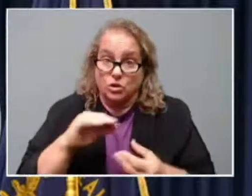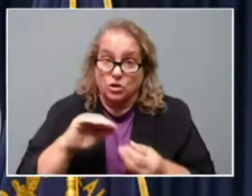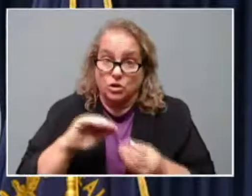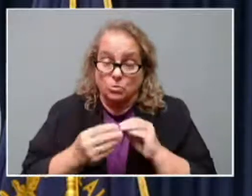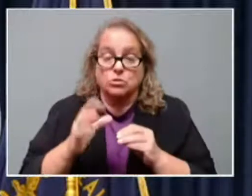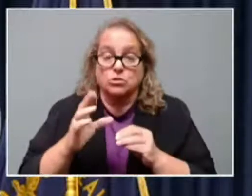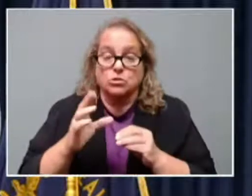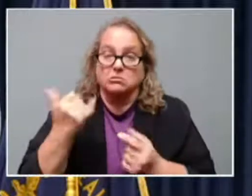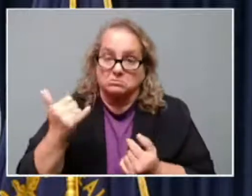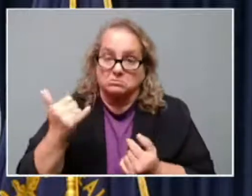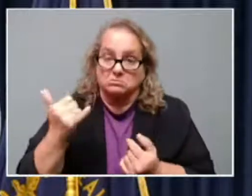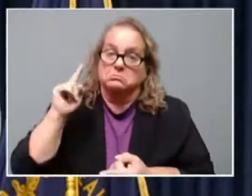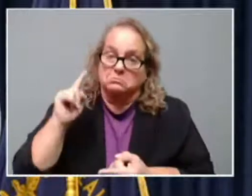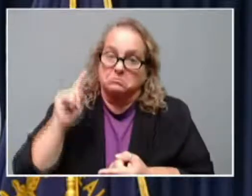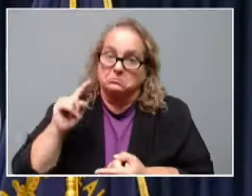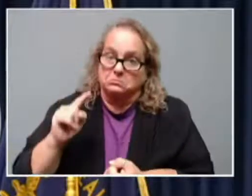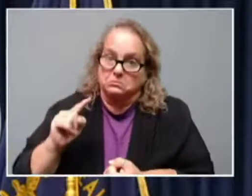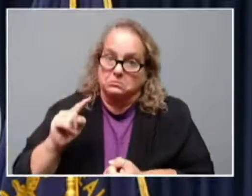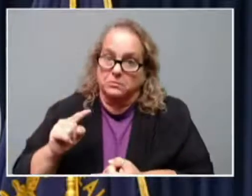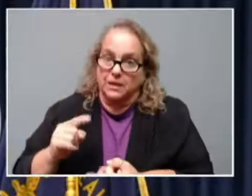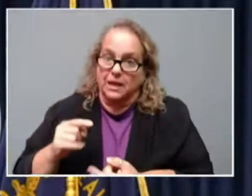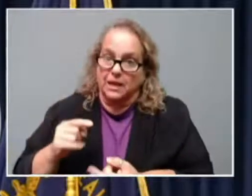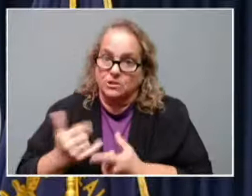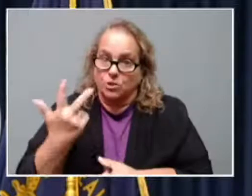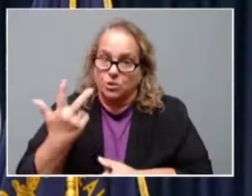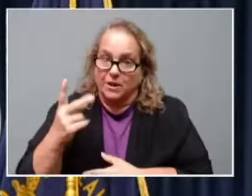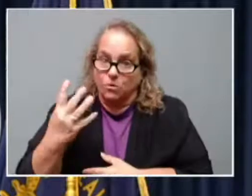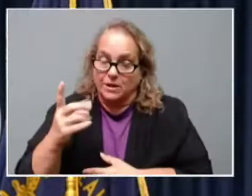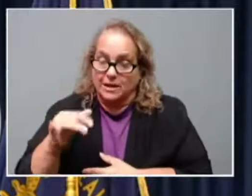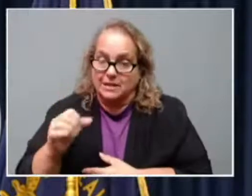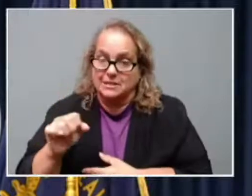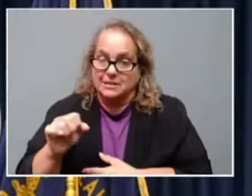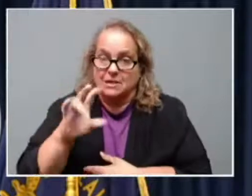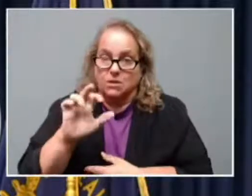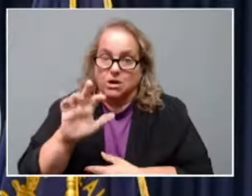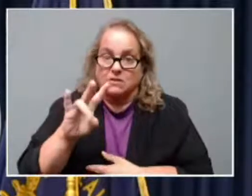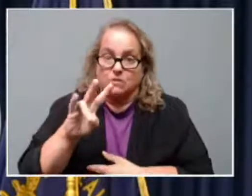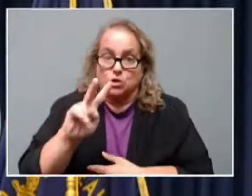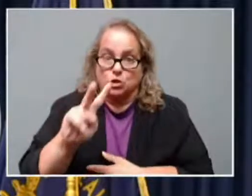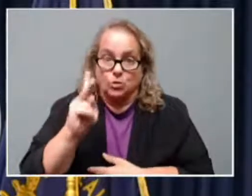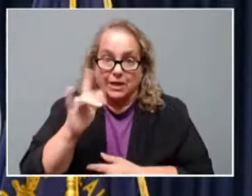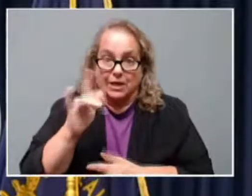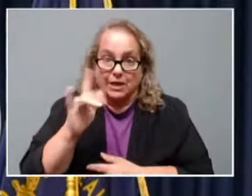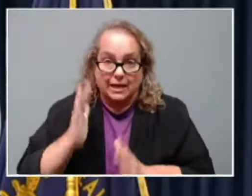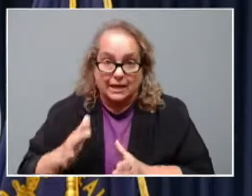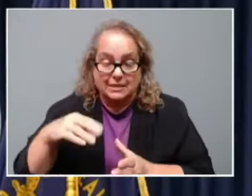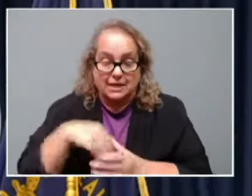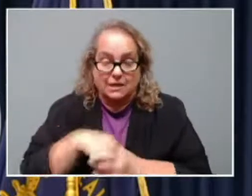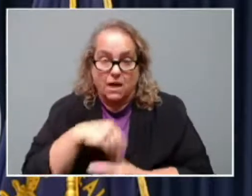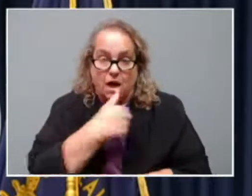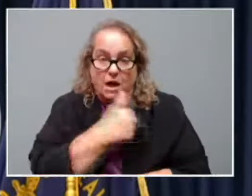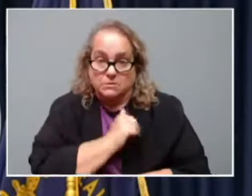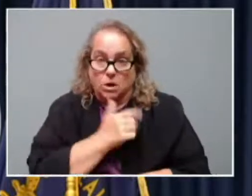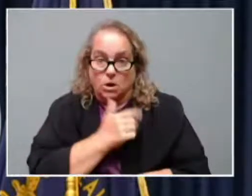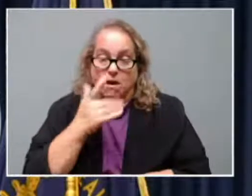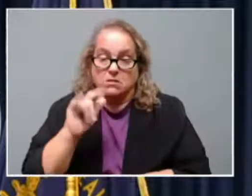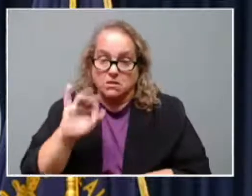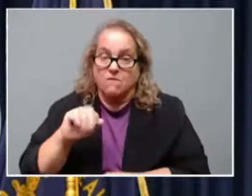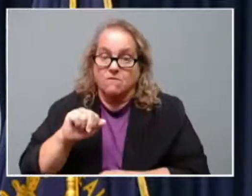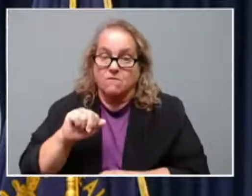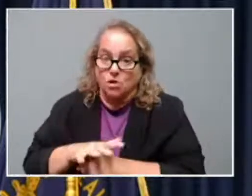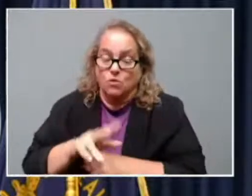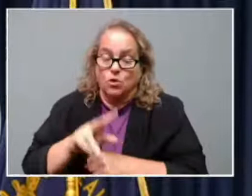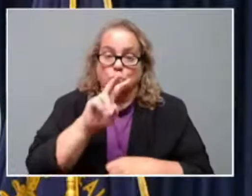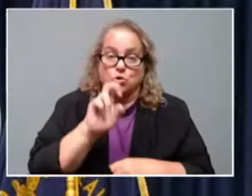last 3 or so days. 772 Kentuckians currently hospitalized because of COVID, 249 in the